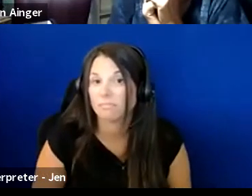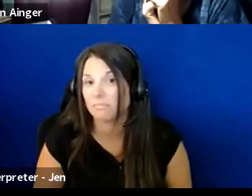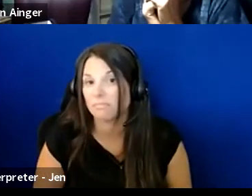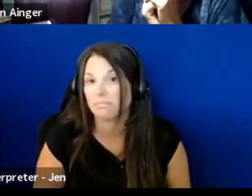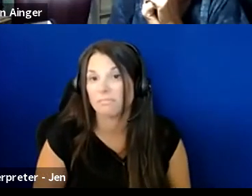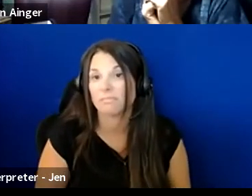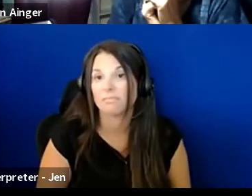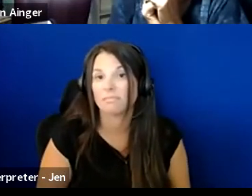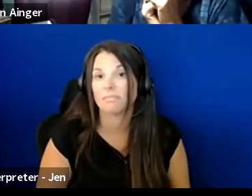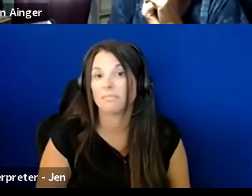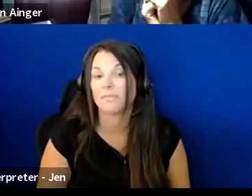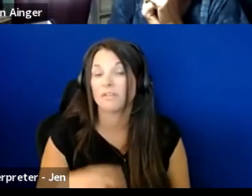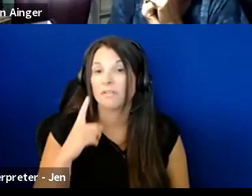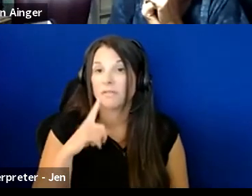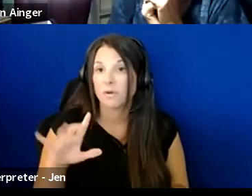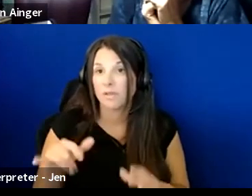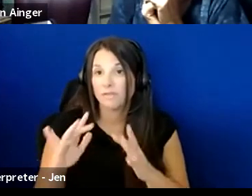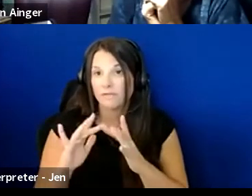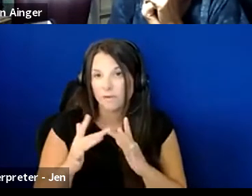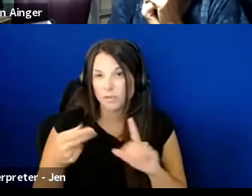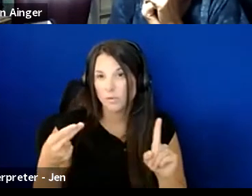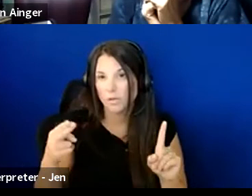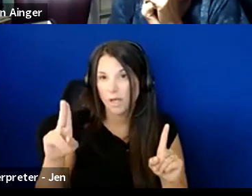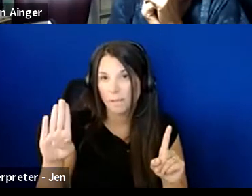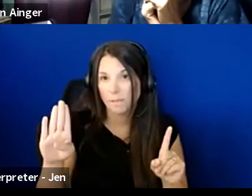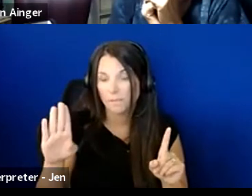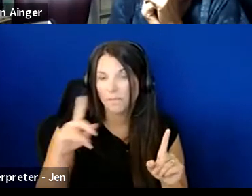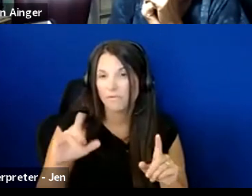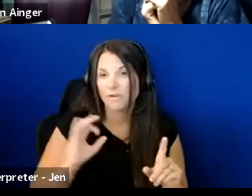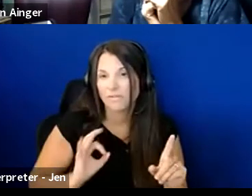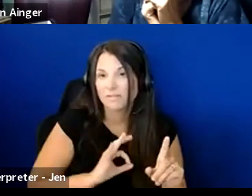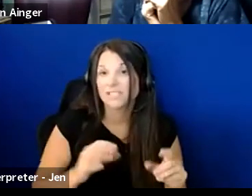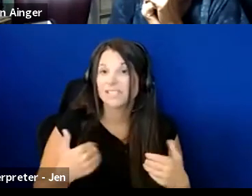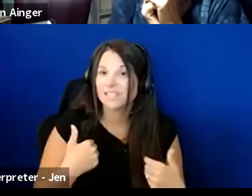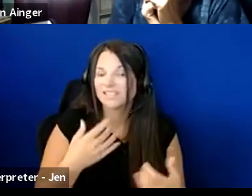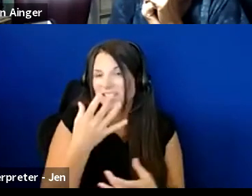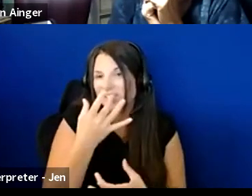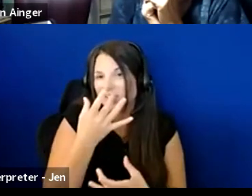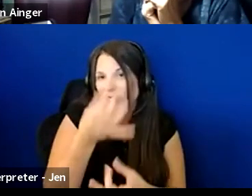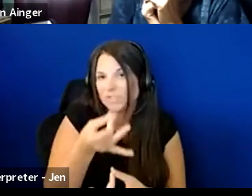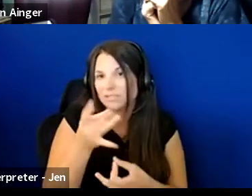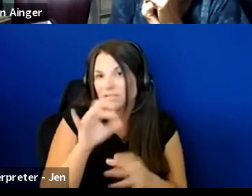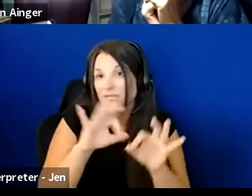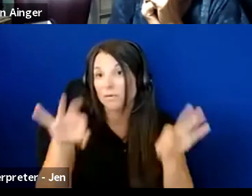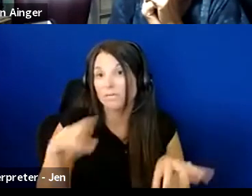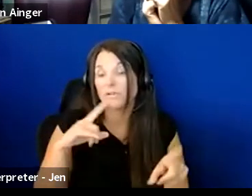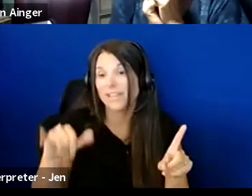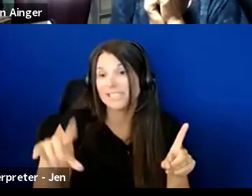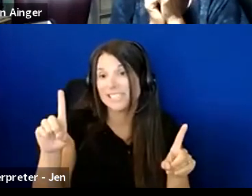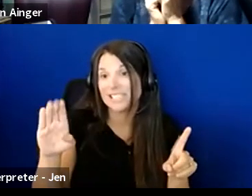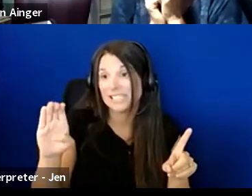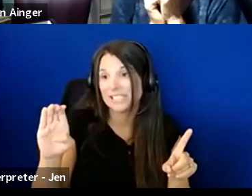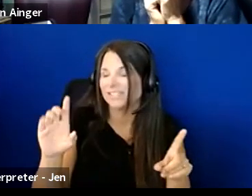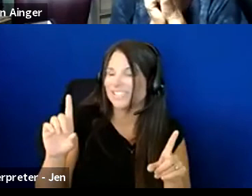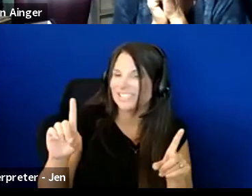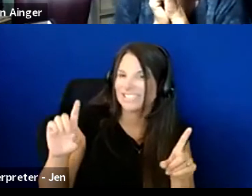On the virtual hub for faculty, we'll have the interest forms for the DE certifications. And so you can go in there and sign up,